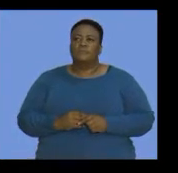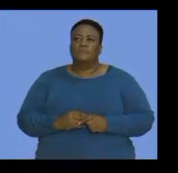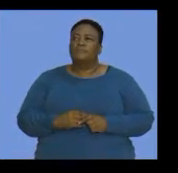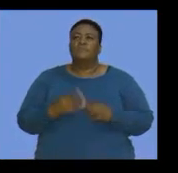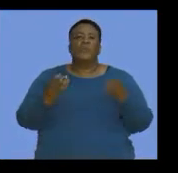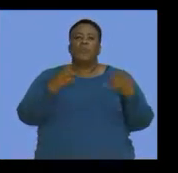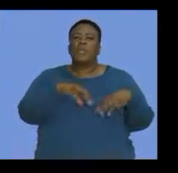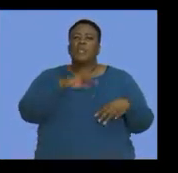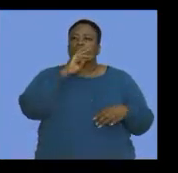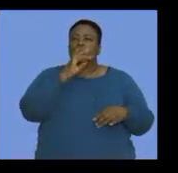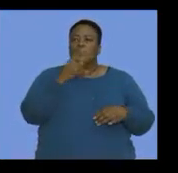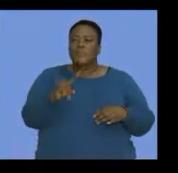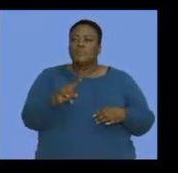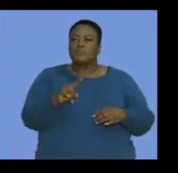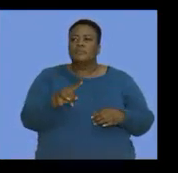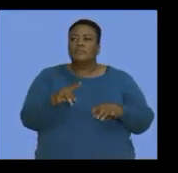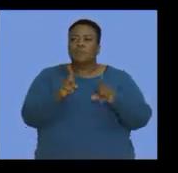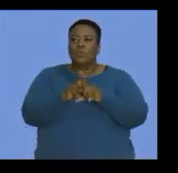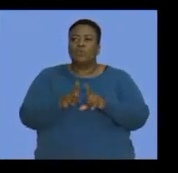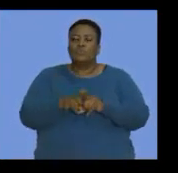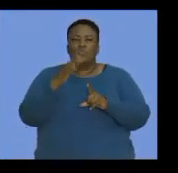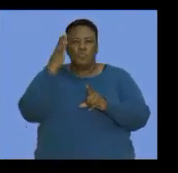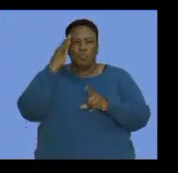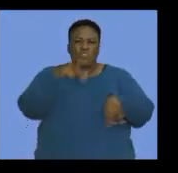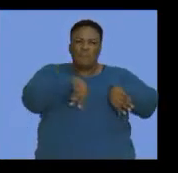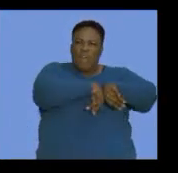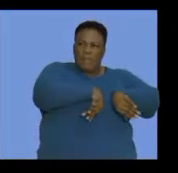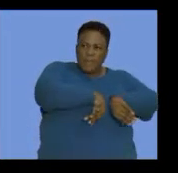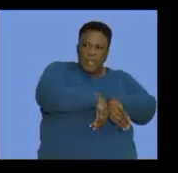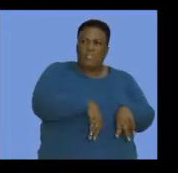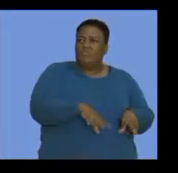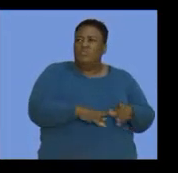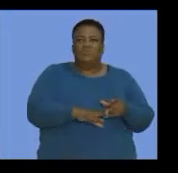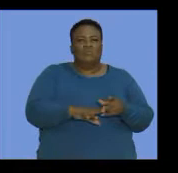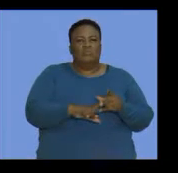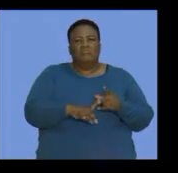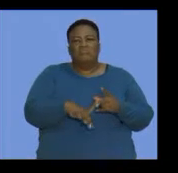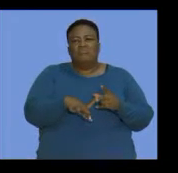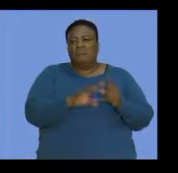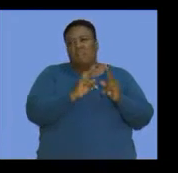waste? Waste is also known as rubbish, trash,